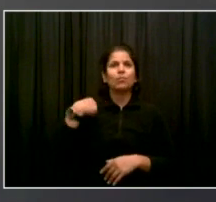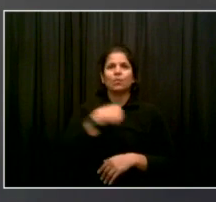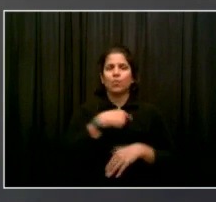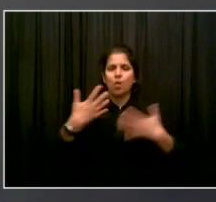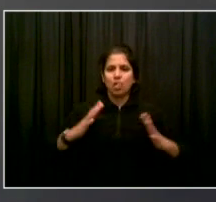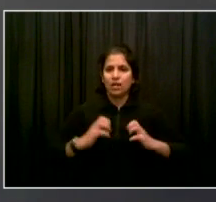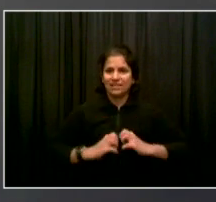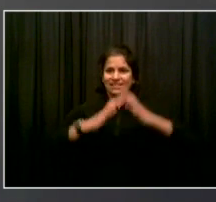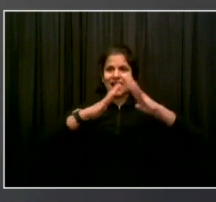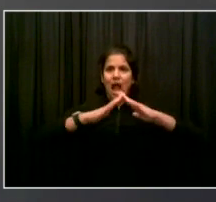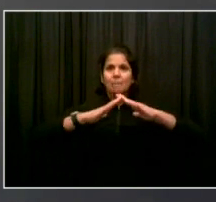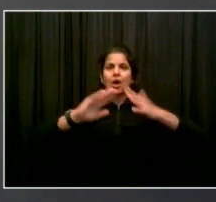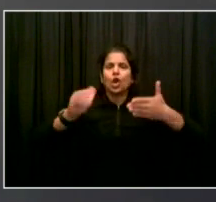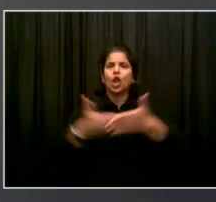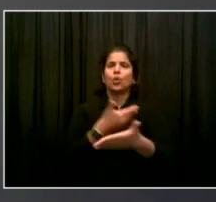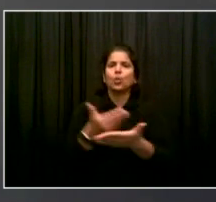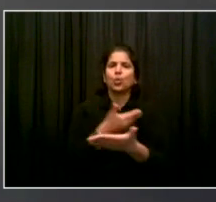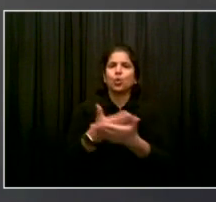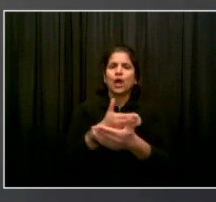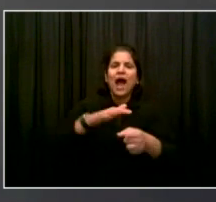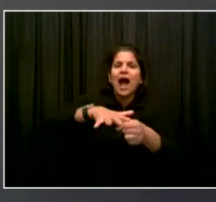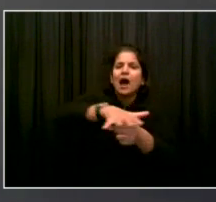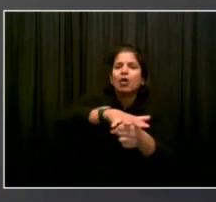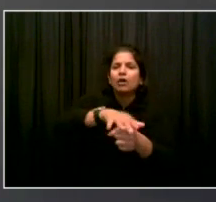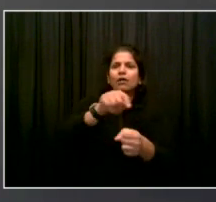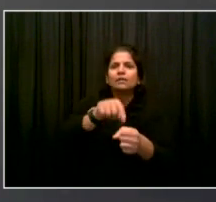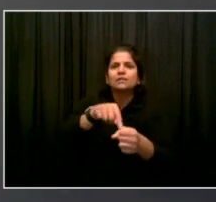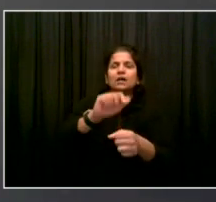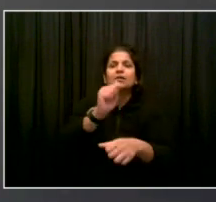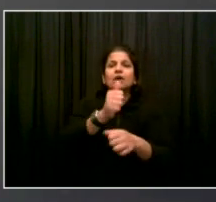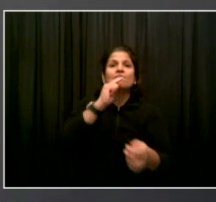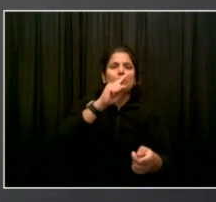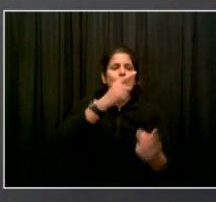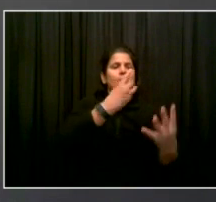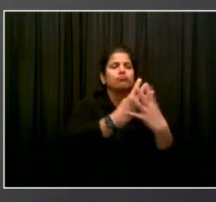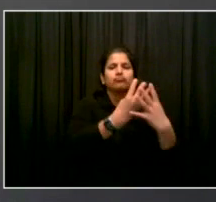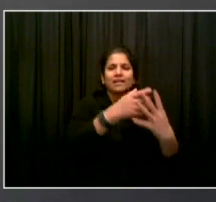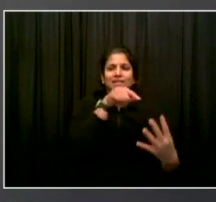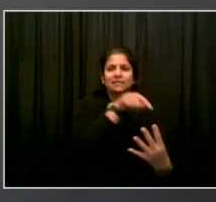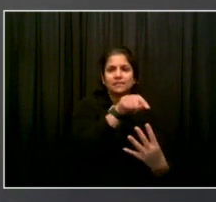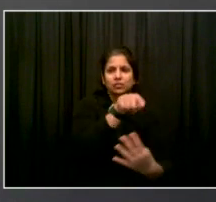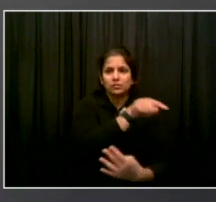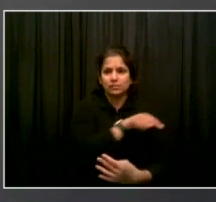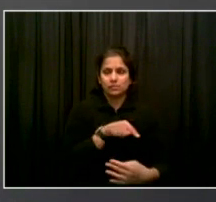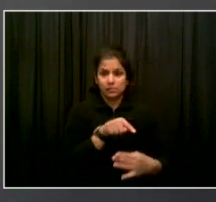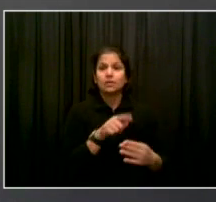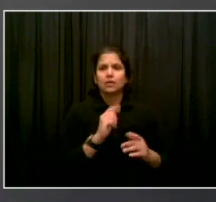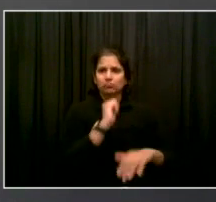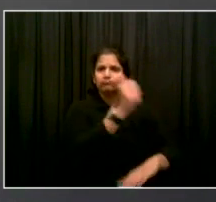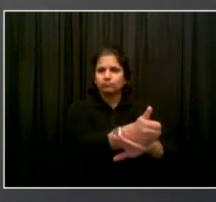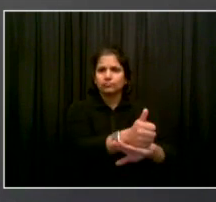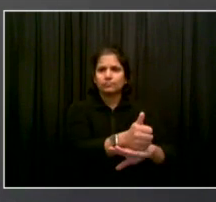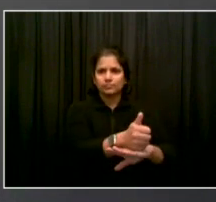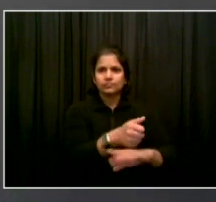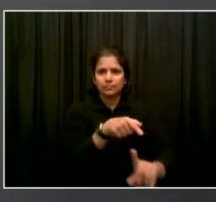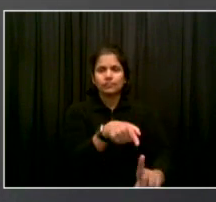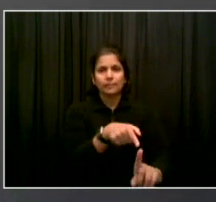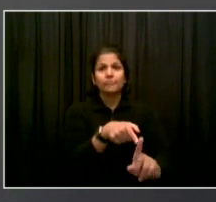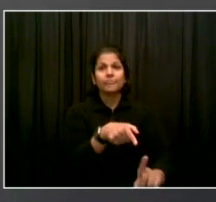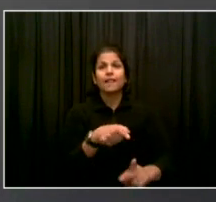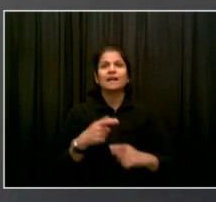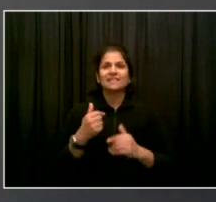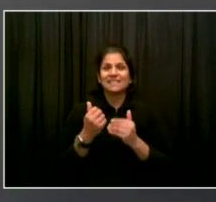keep them isolated and try to limit the number of infections that occur. We are, of